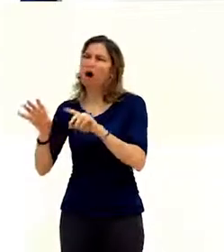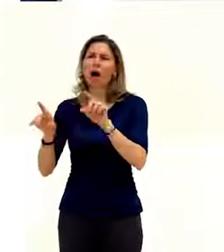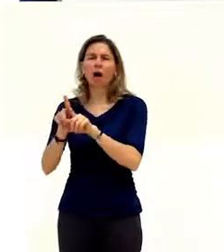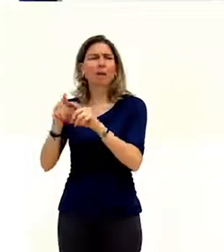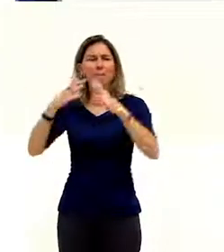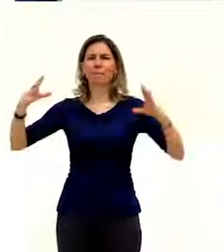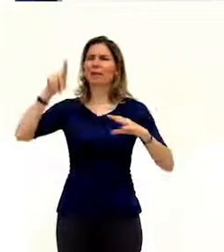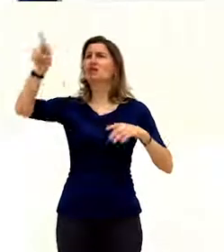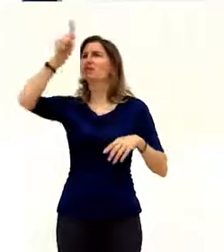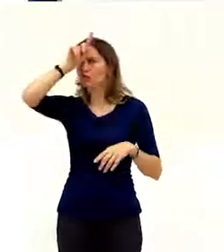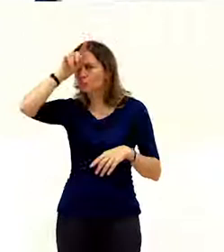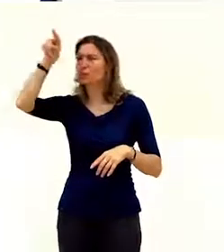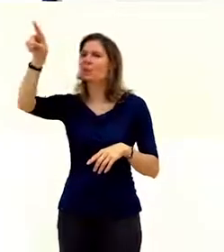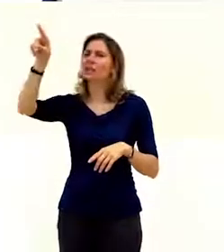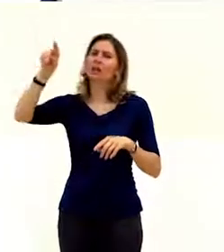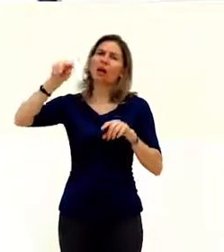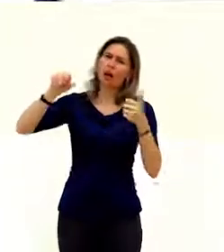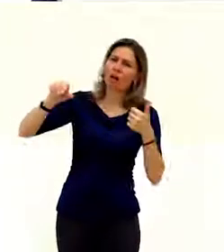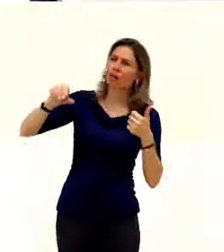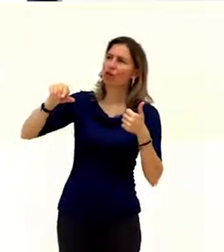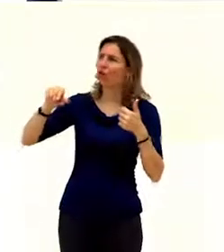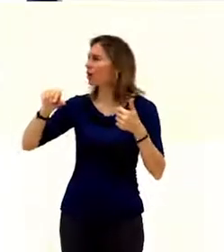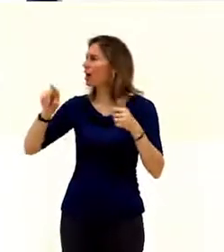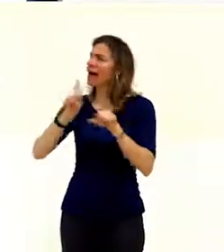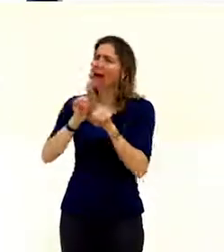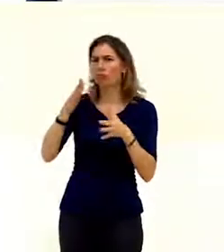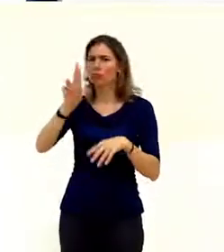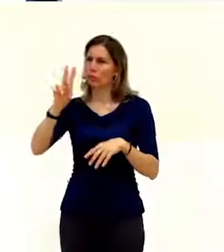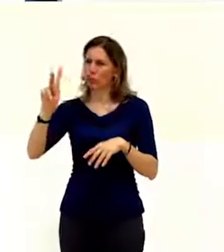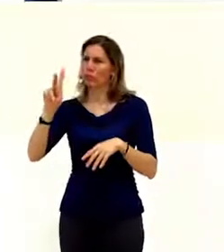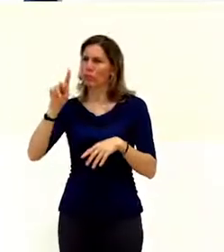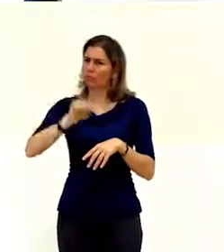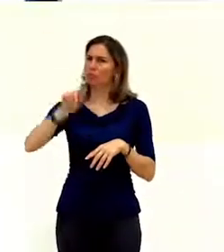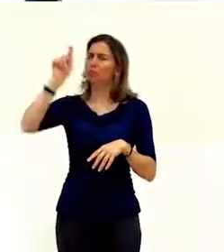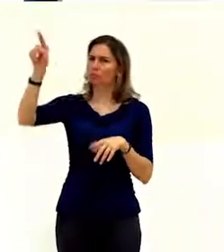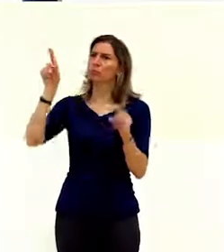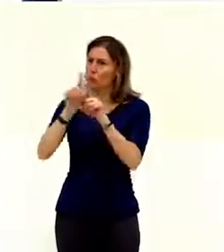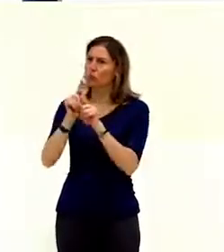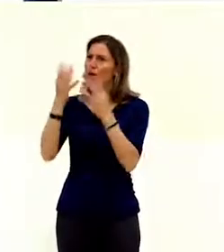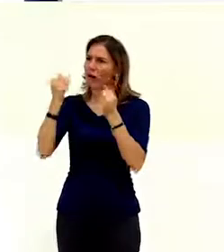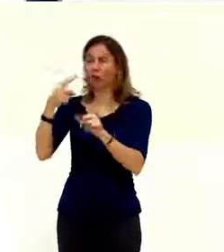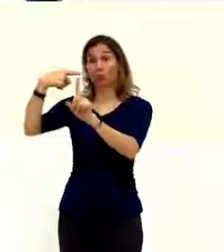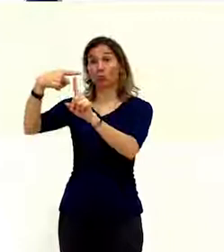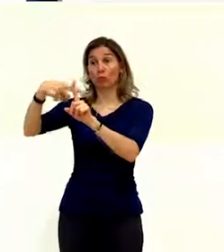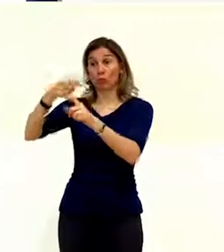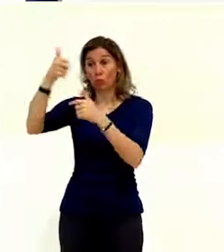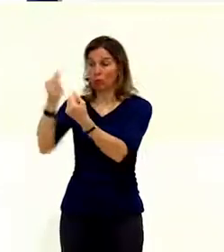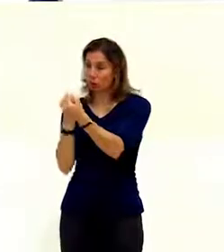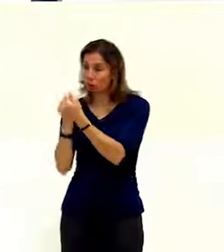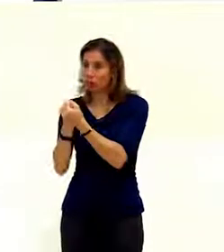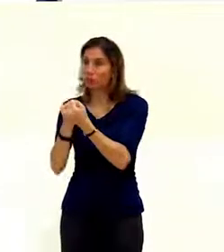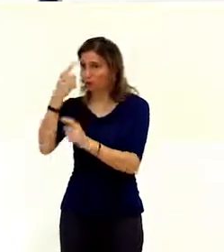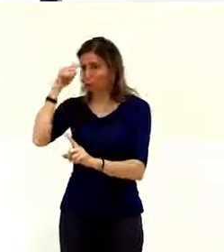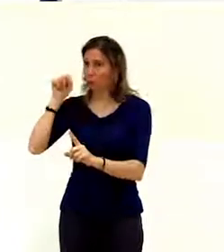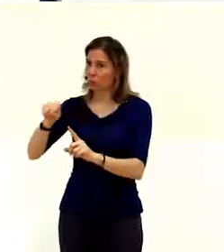bigger member states, Germany, and to a lesser extent, United Kingdom, also provided positive reinforcement